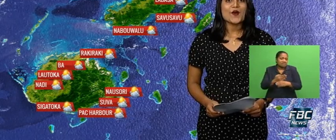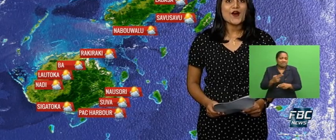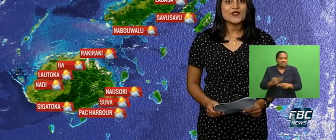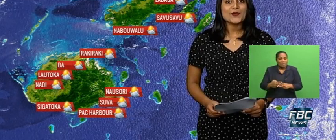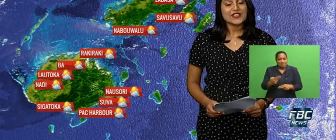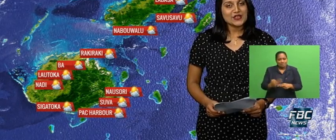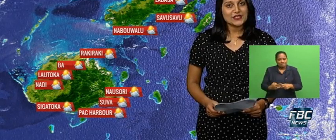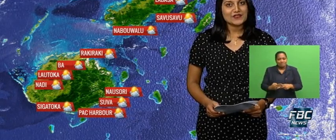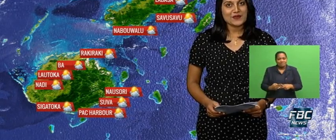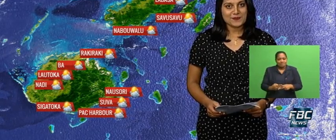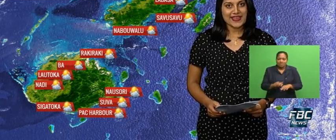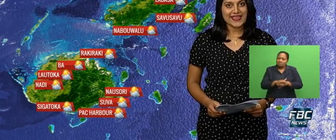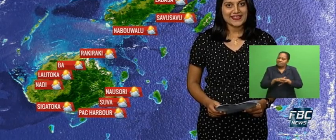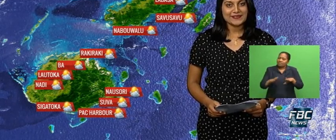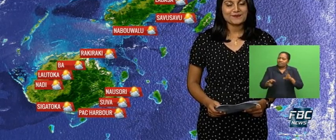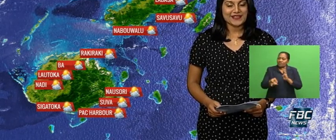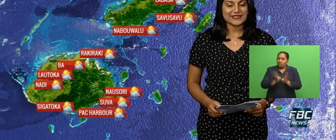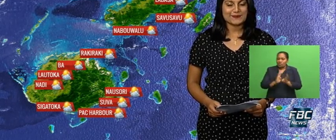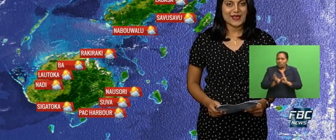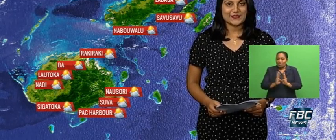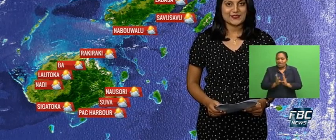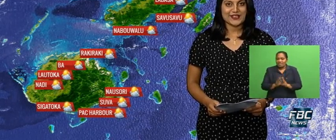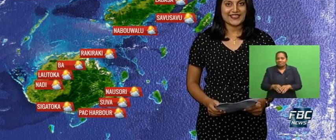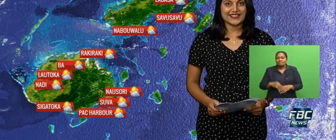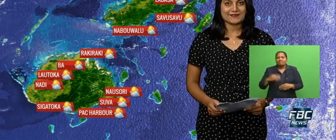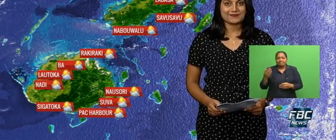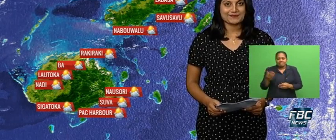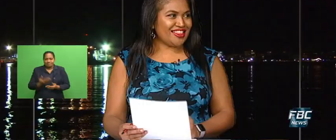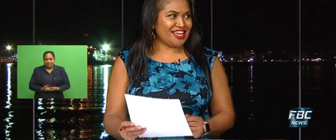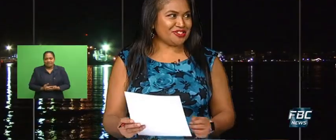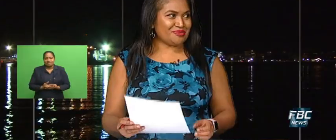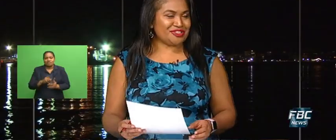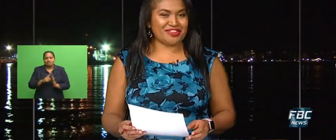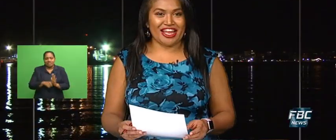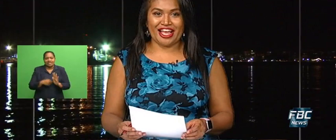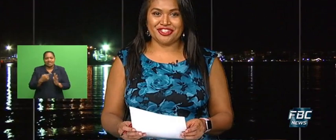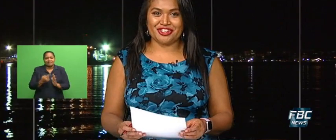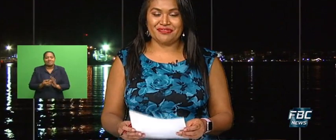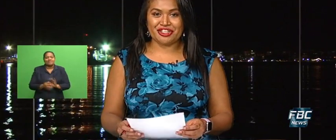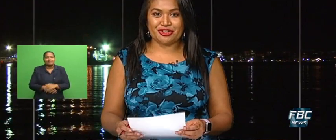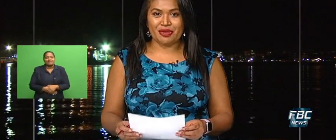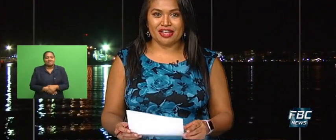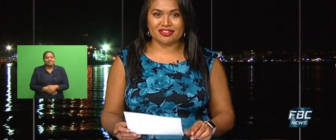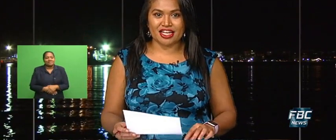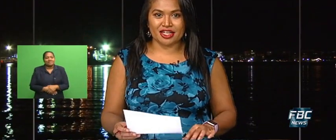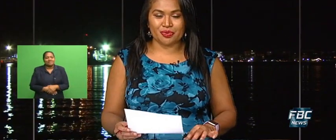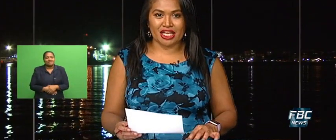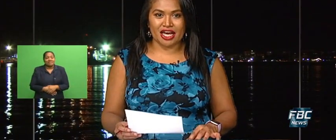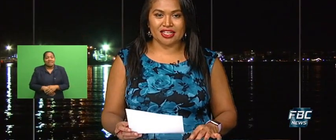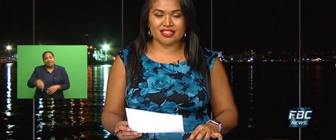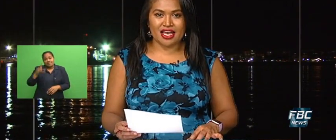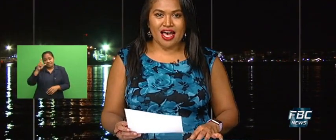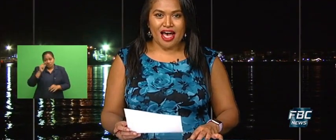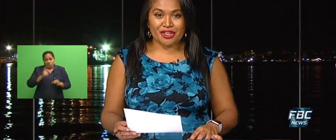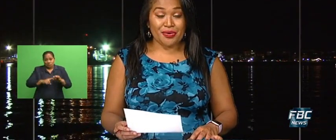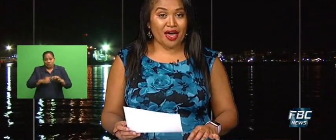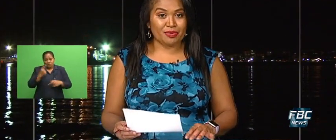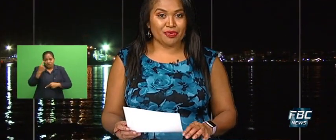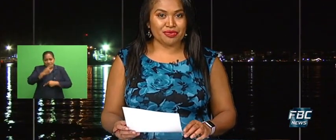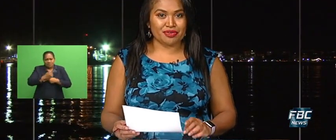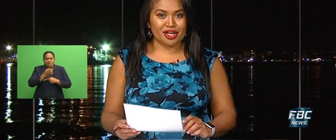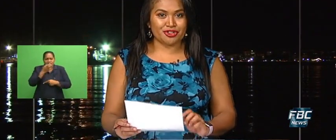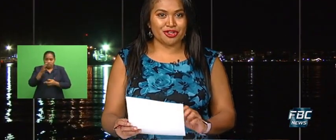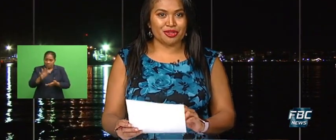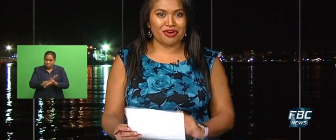That's all the weather news from my end. It's back to Jackie. Thanks so much for that, Angie. Video Impulse tonight, we asked, are you